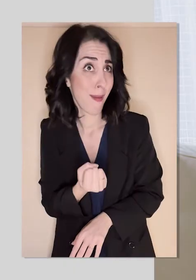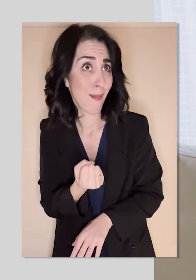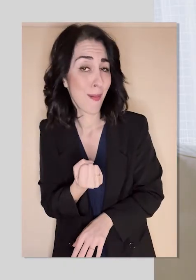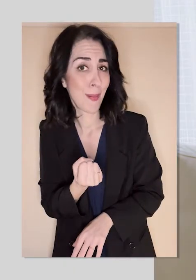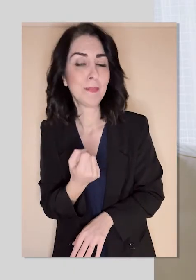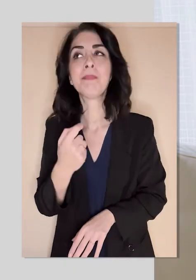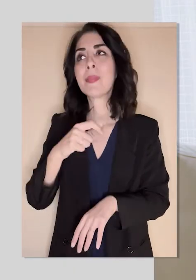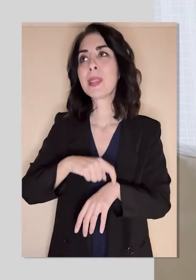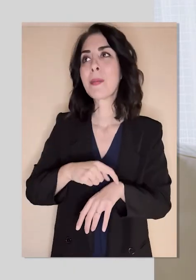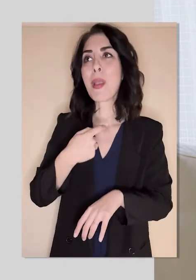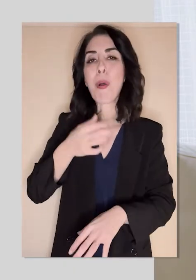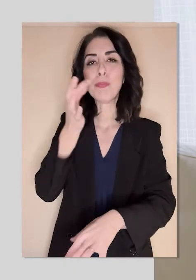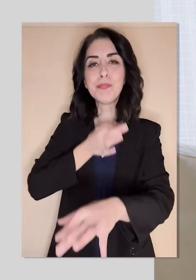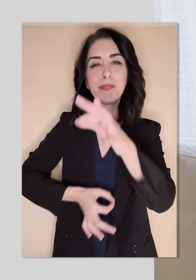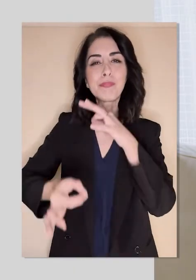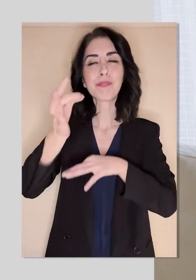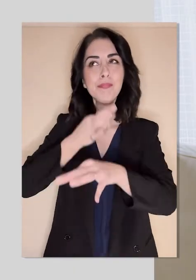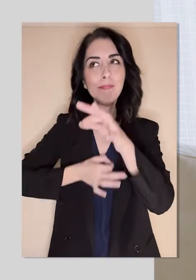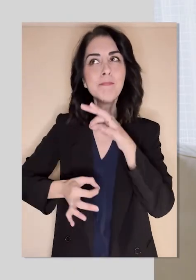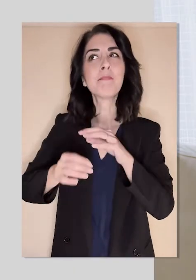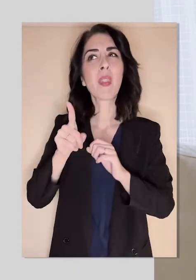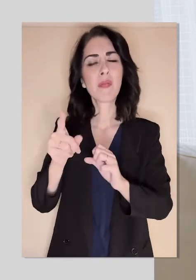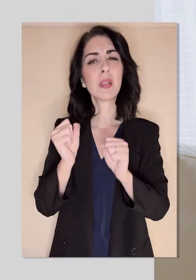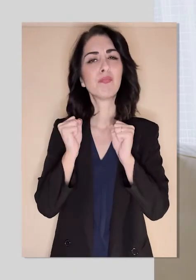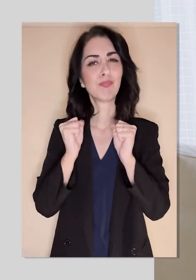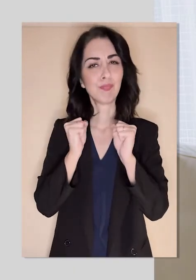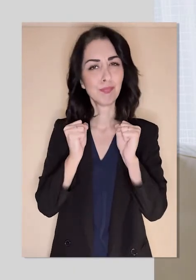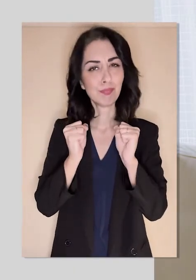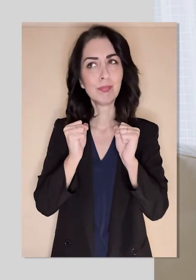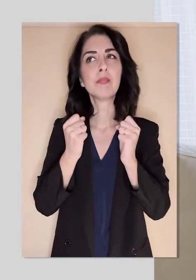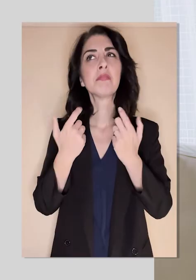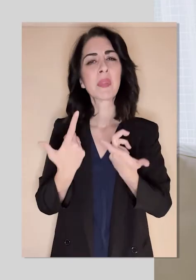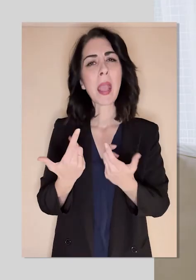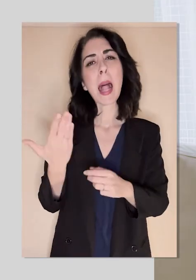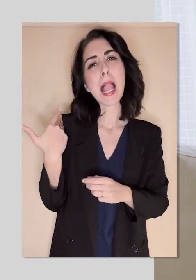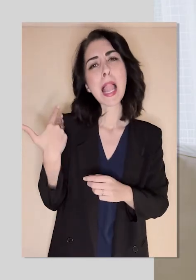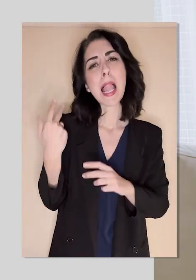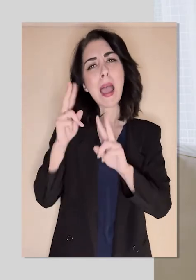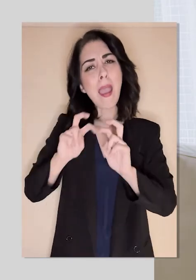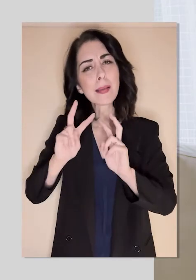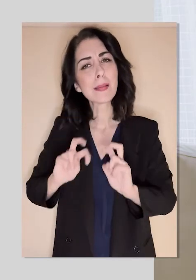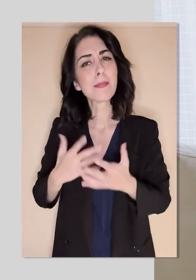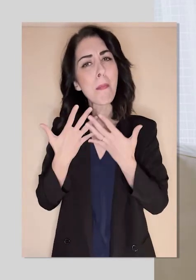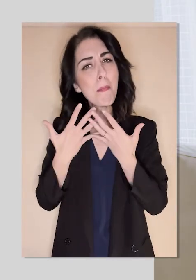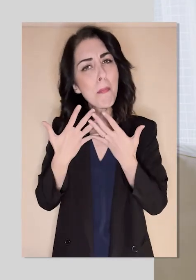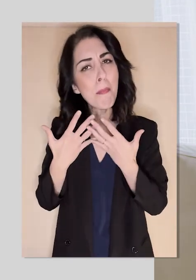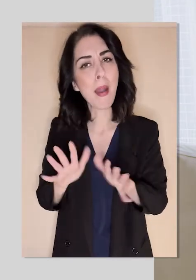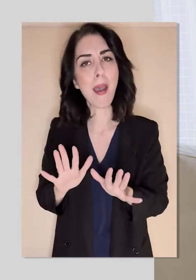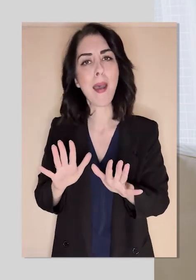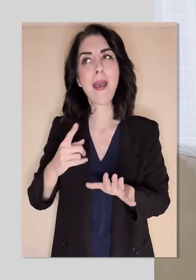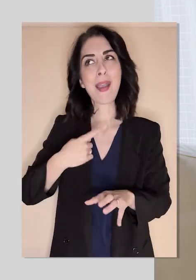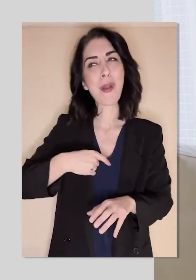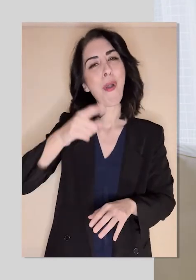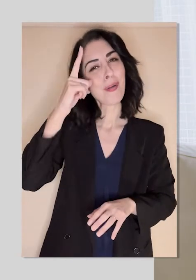them, after I hear that they've been absolutely healthy and they've had some recent tests, and I know that